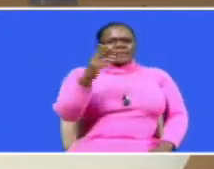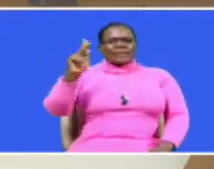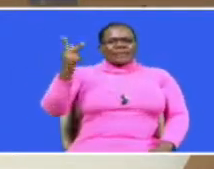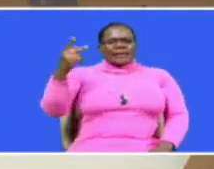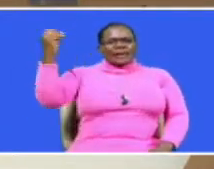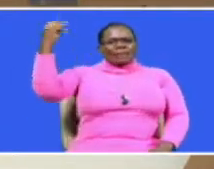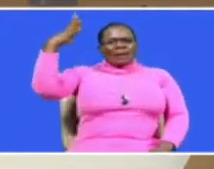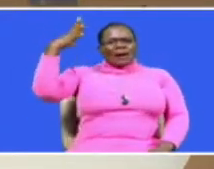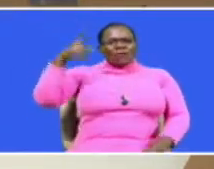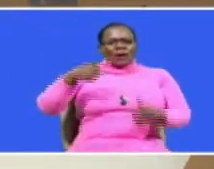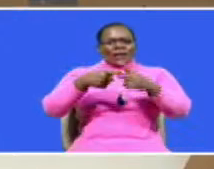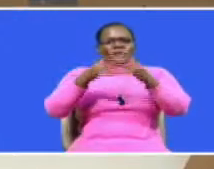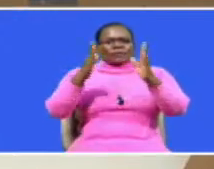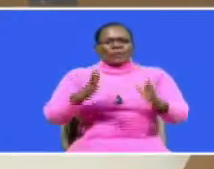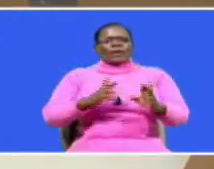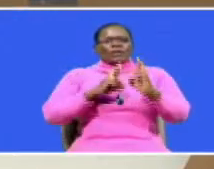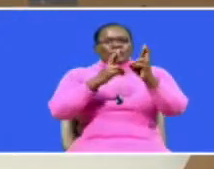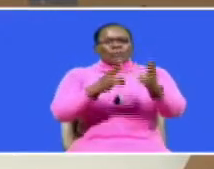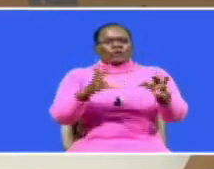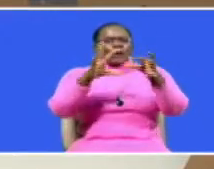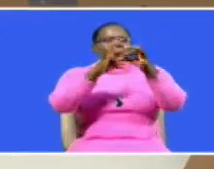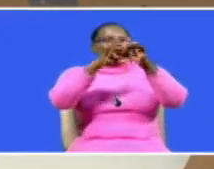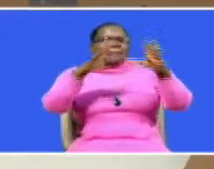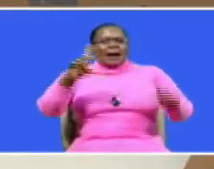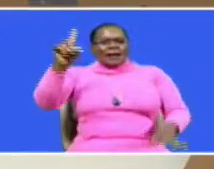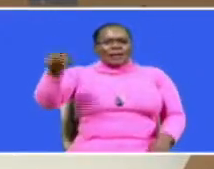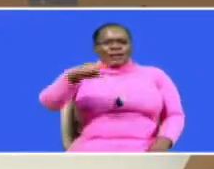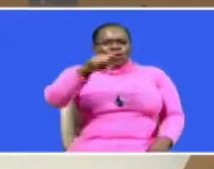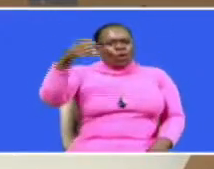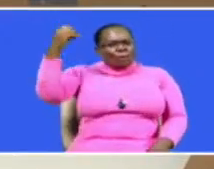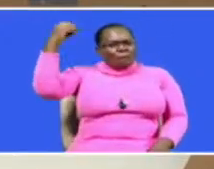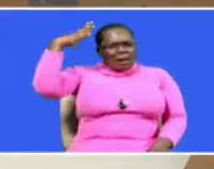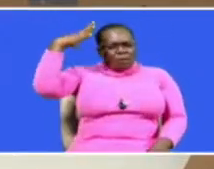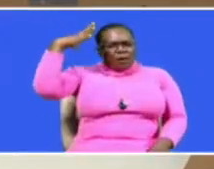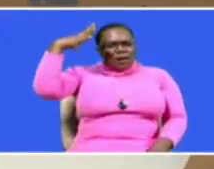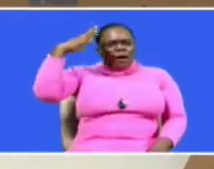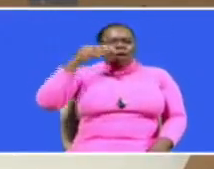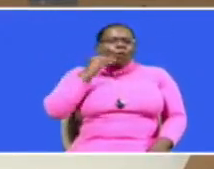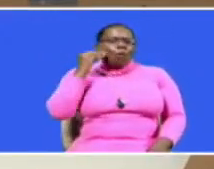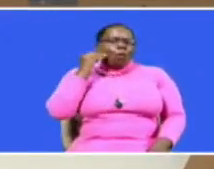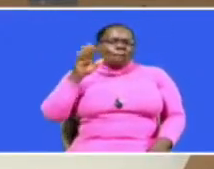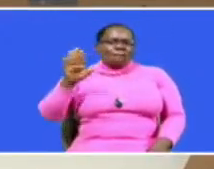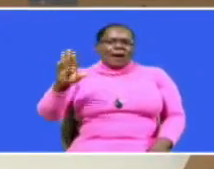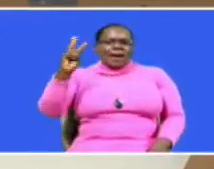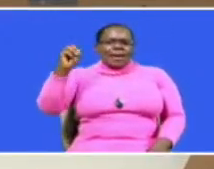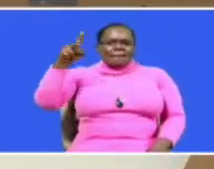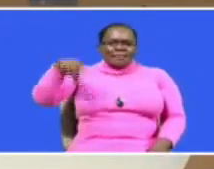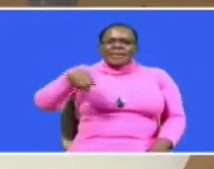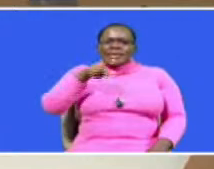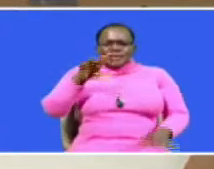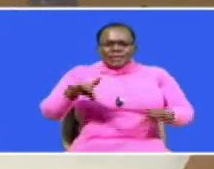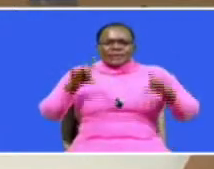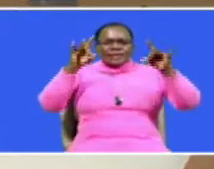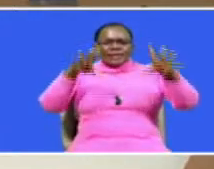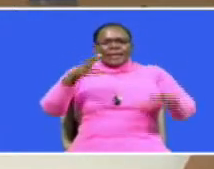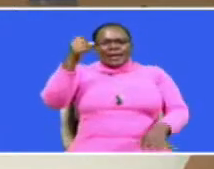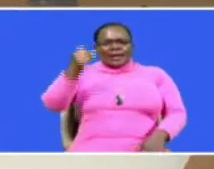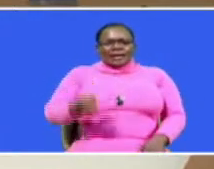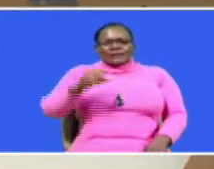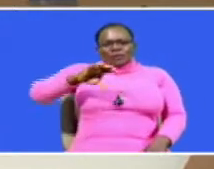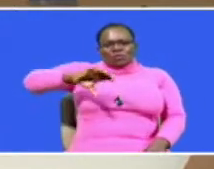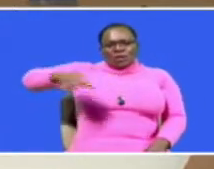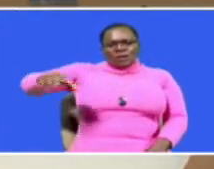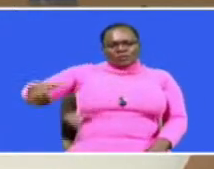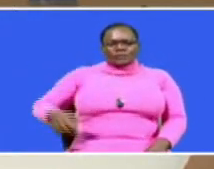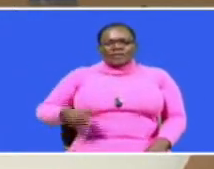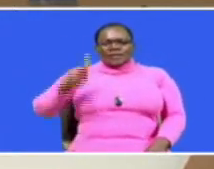Power engineer who reportedly disconnected an illegal power line at the lawmaker's home in Kitengela, Kajiado County.